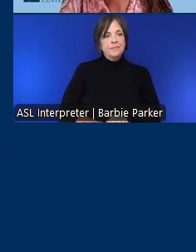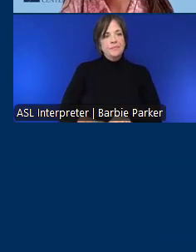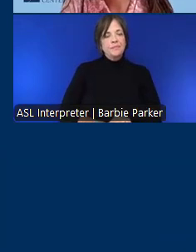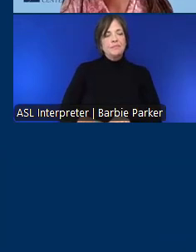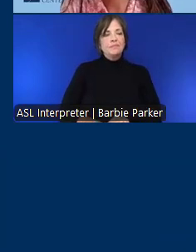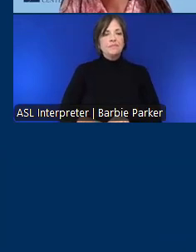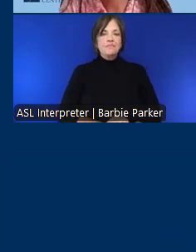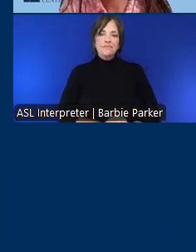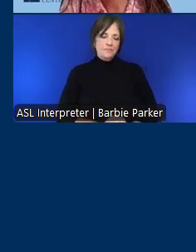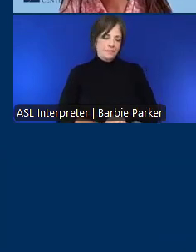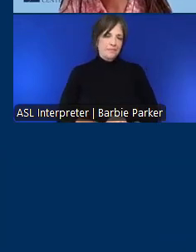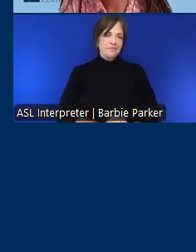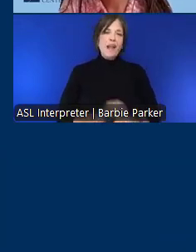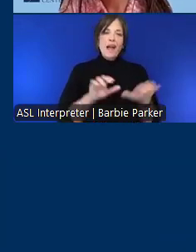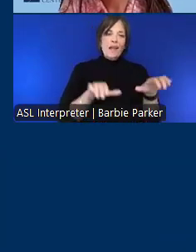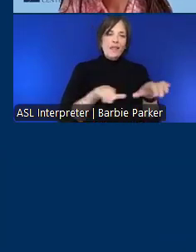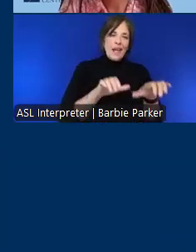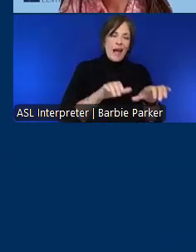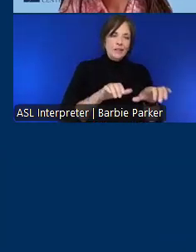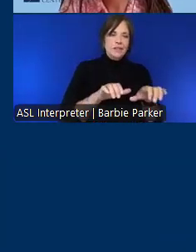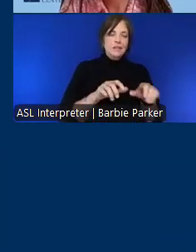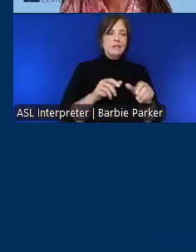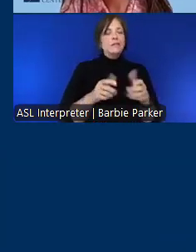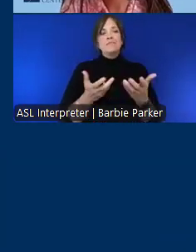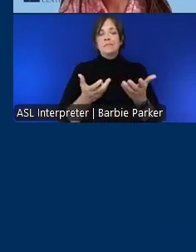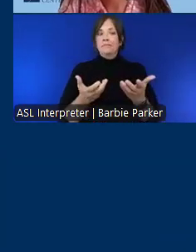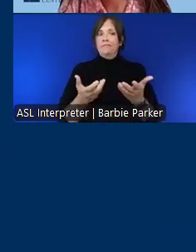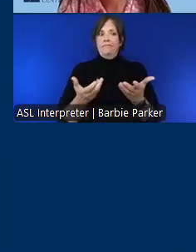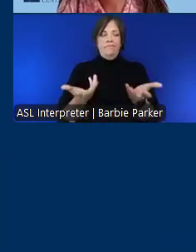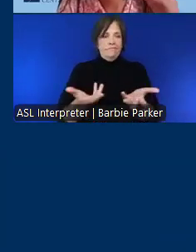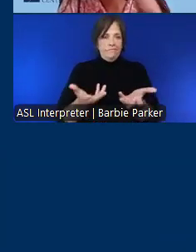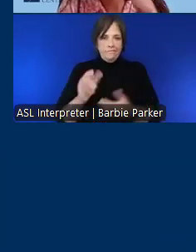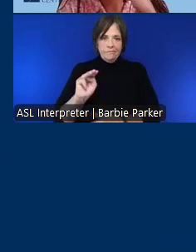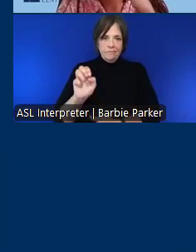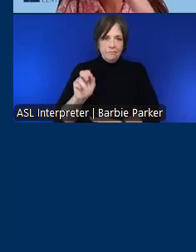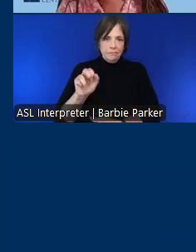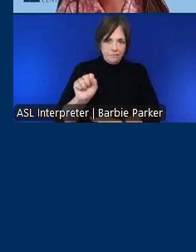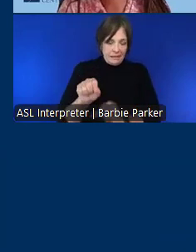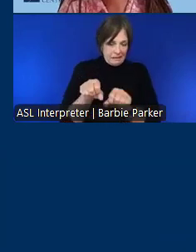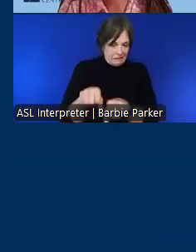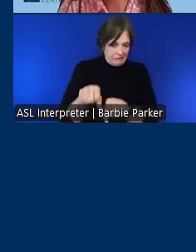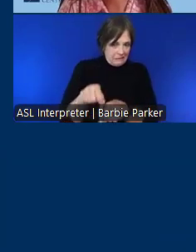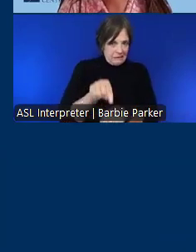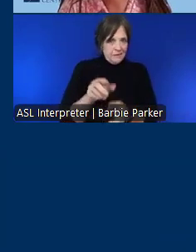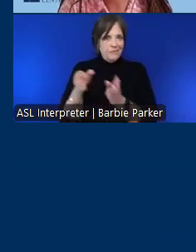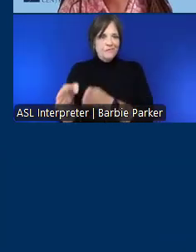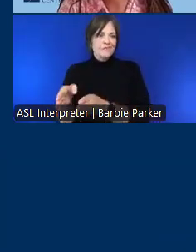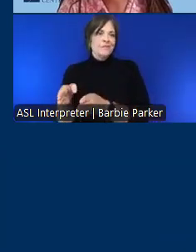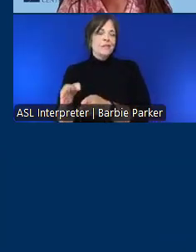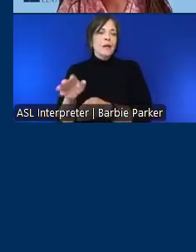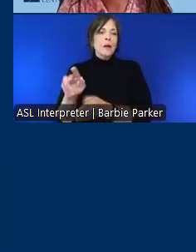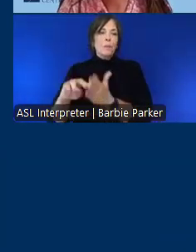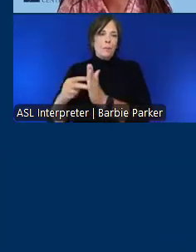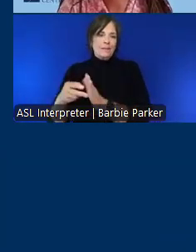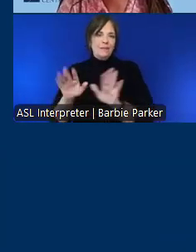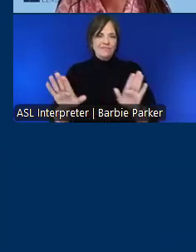action, means, purpose model, which is a tool used to determine whether a situation fits the federal definition of